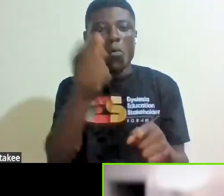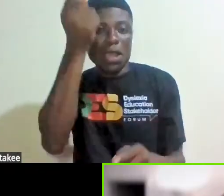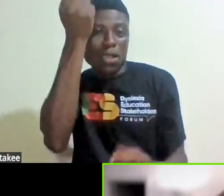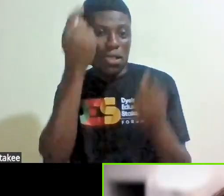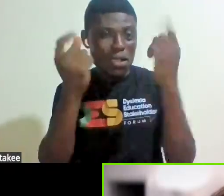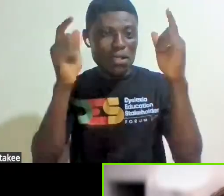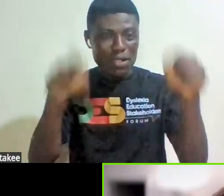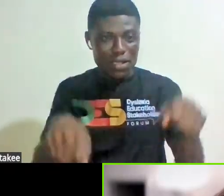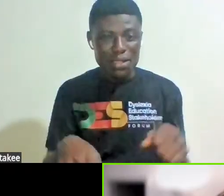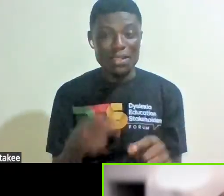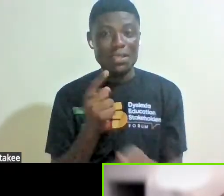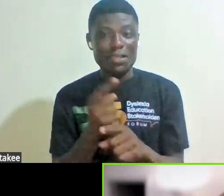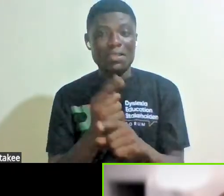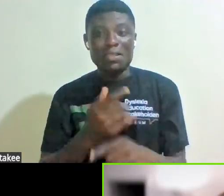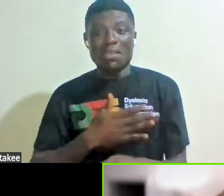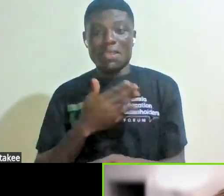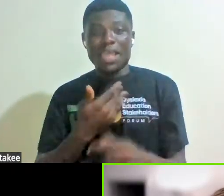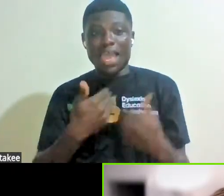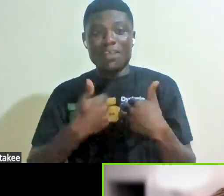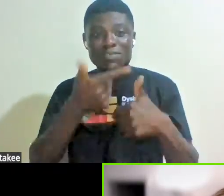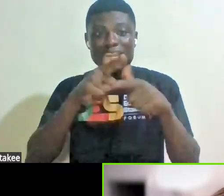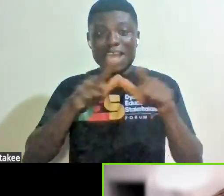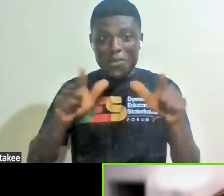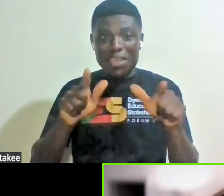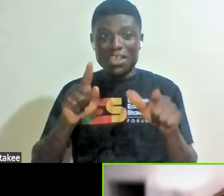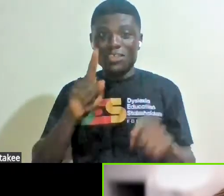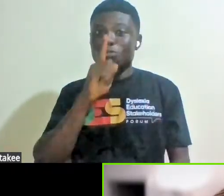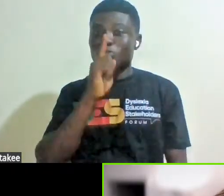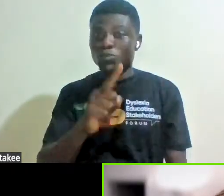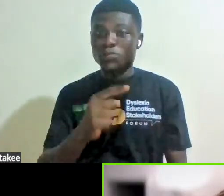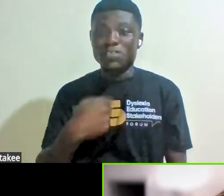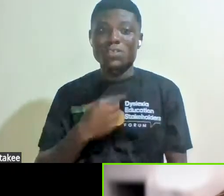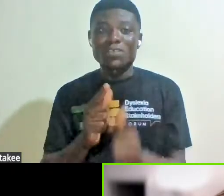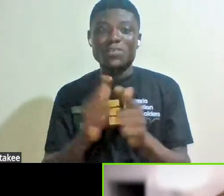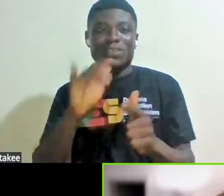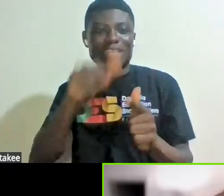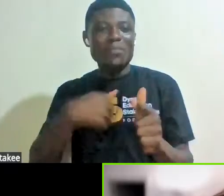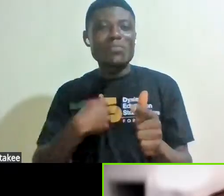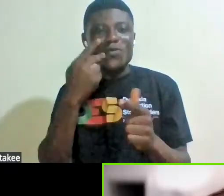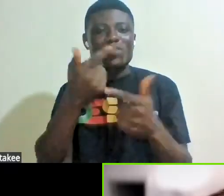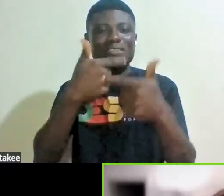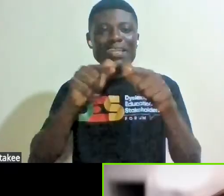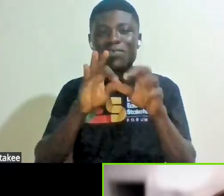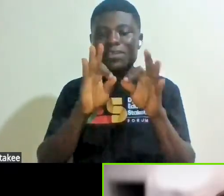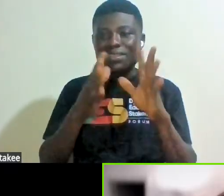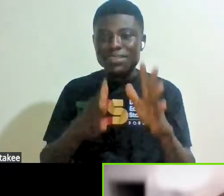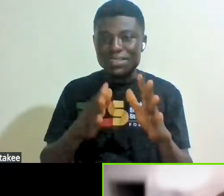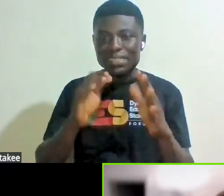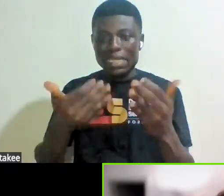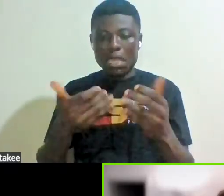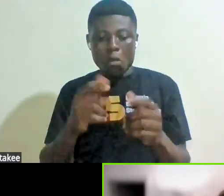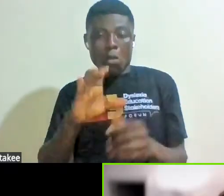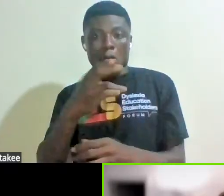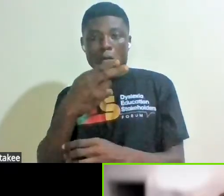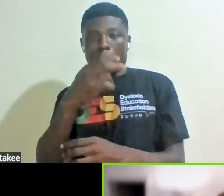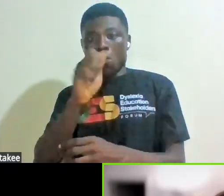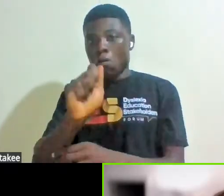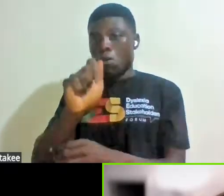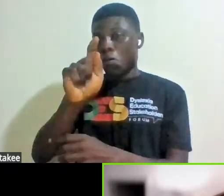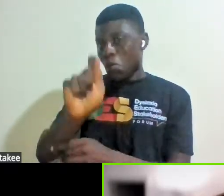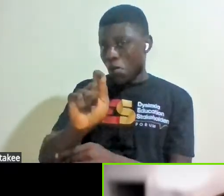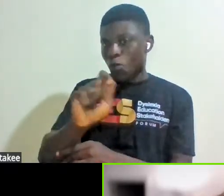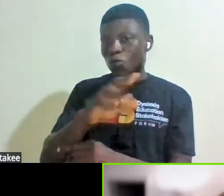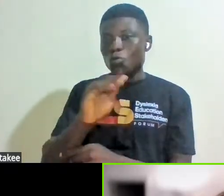also great to have a sign language today. Honestly, it's really great to see. Now, in the chat, no one replied to my